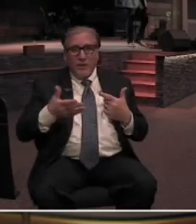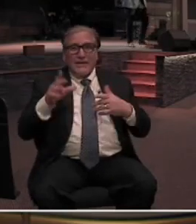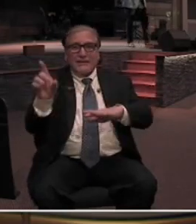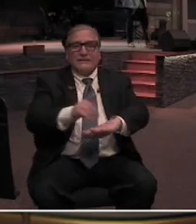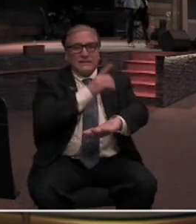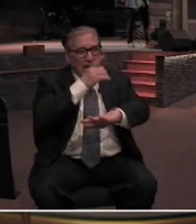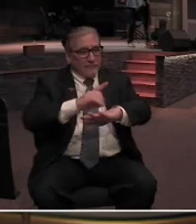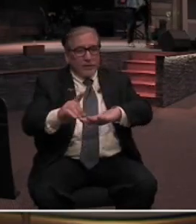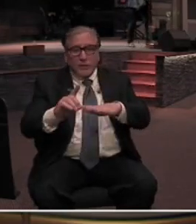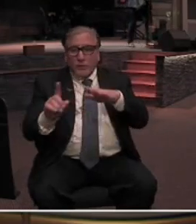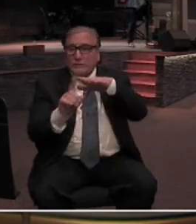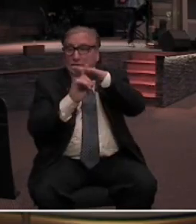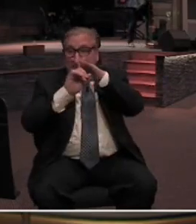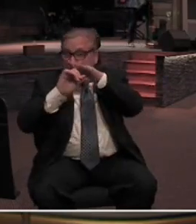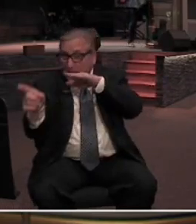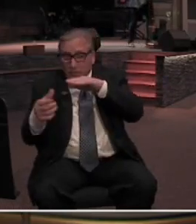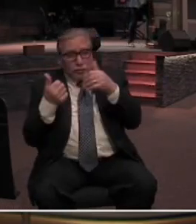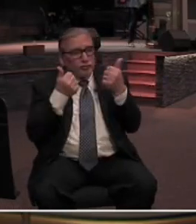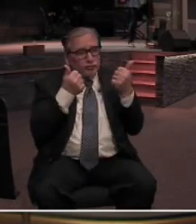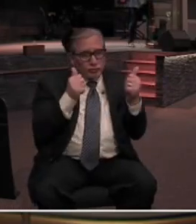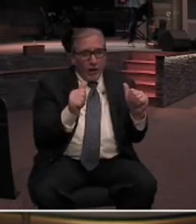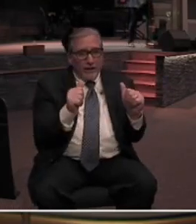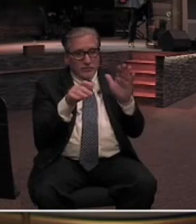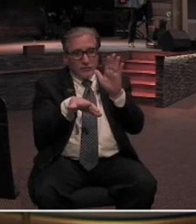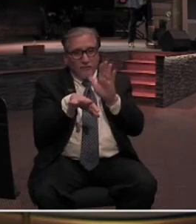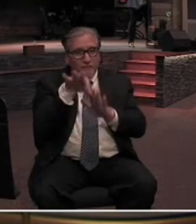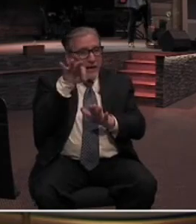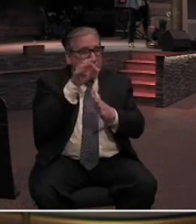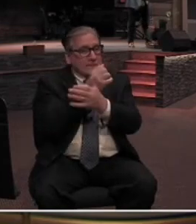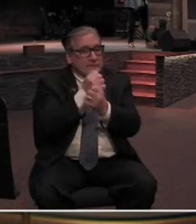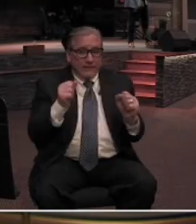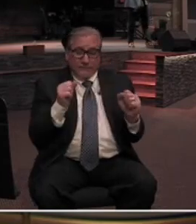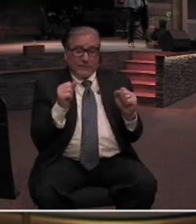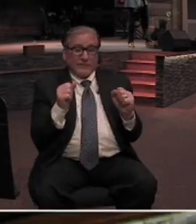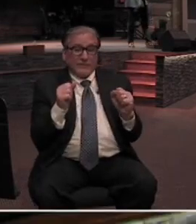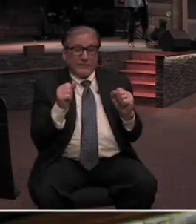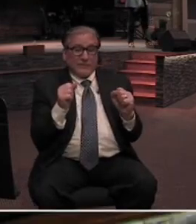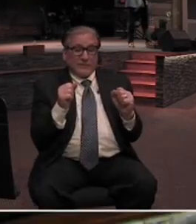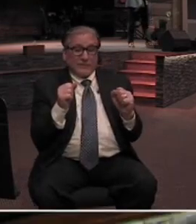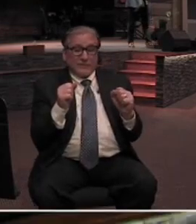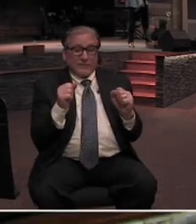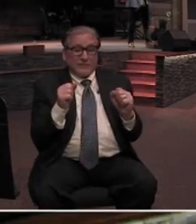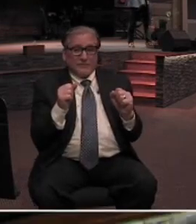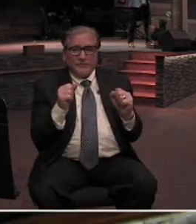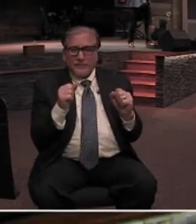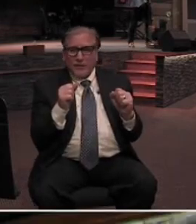just a fugitive looking for safety.